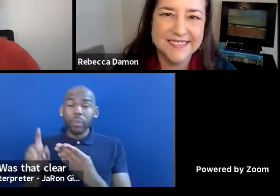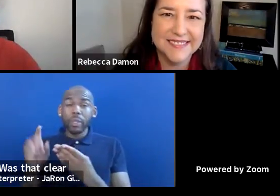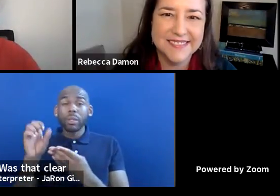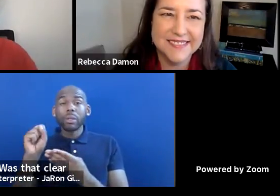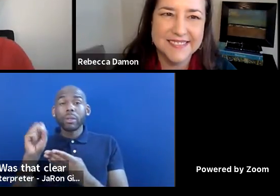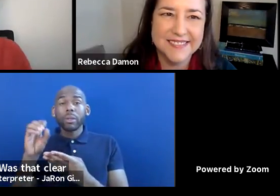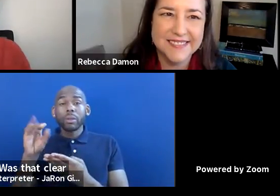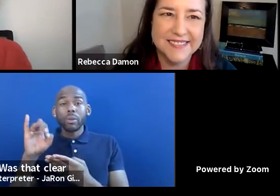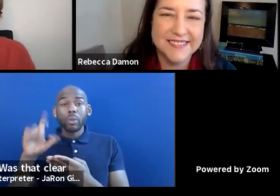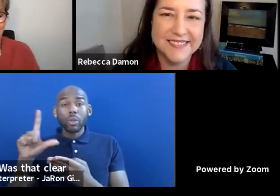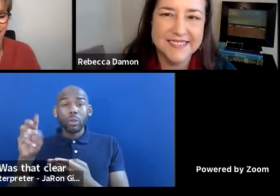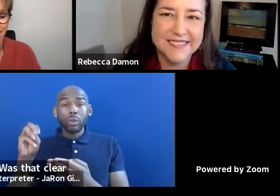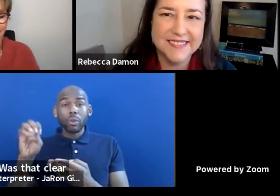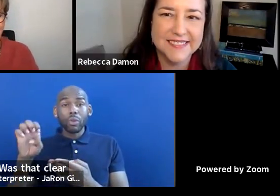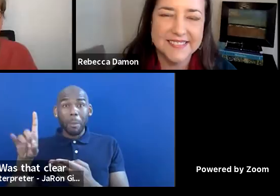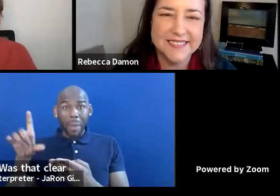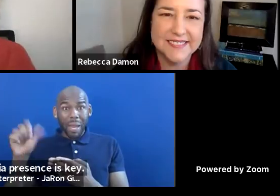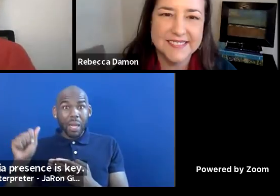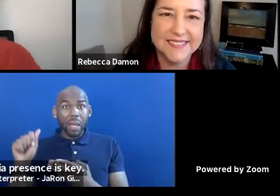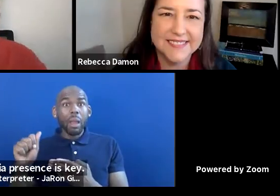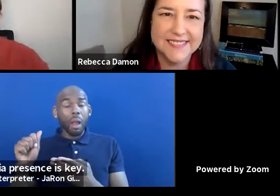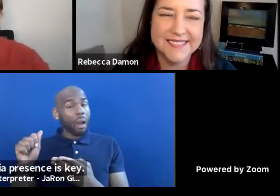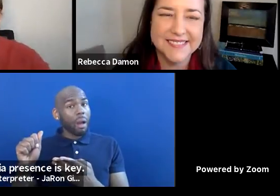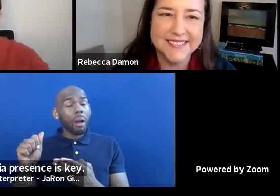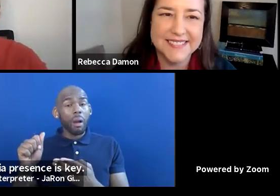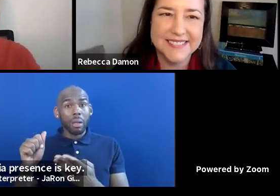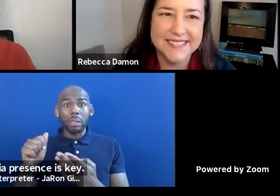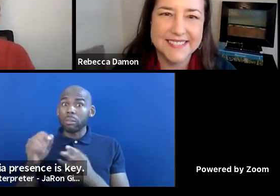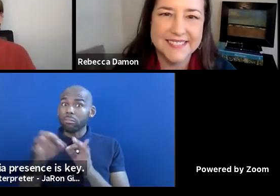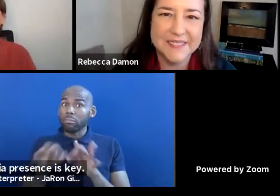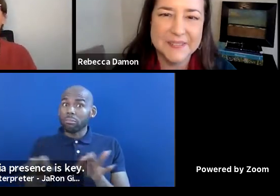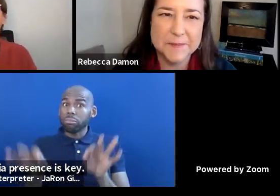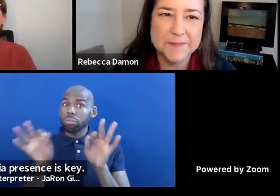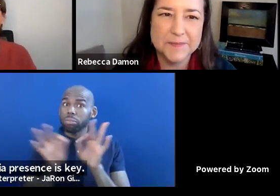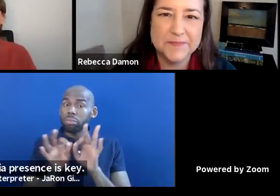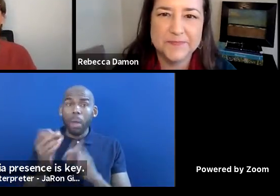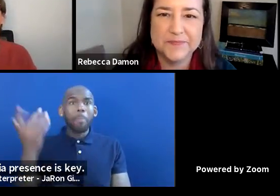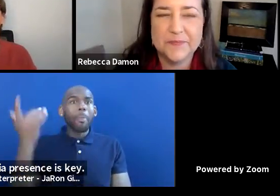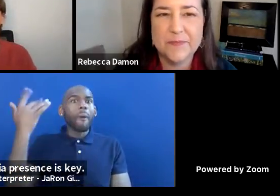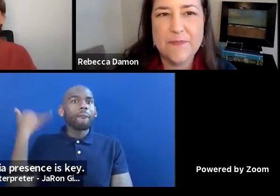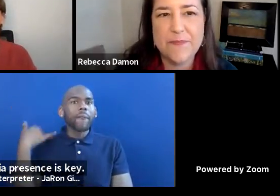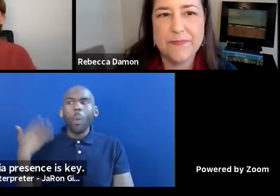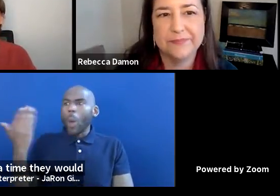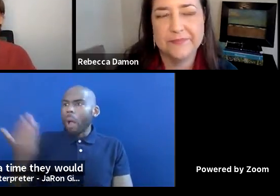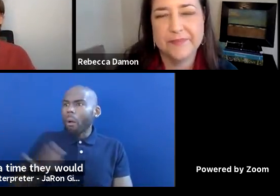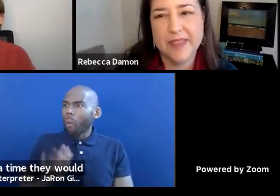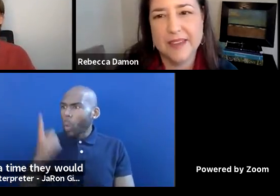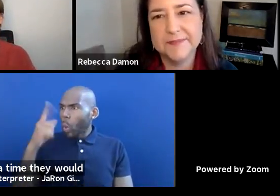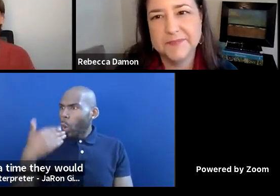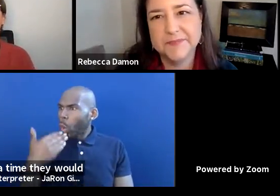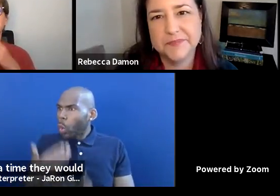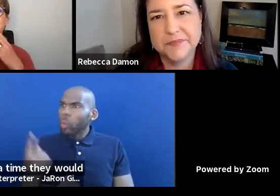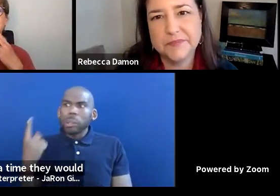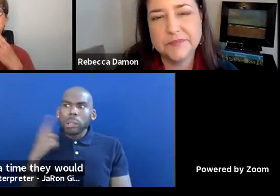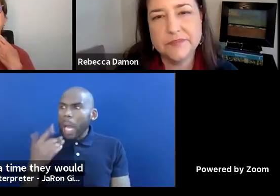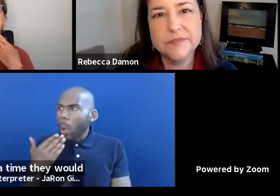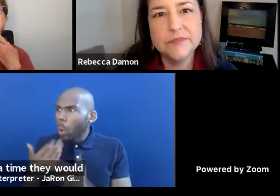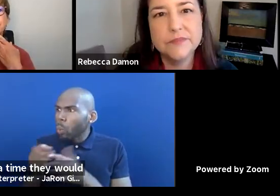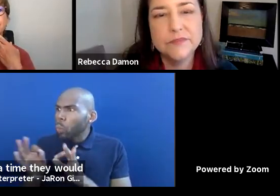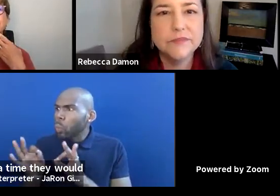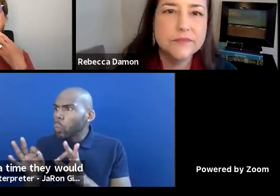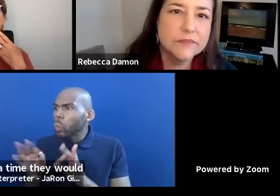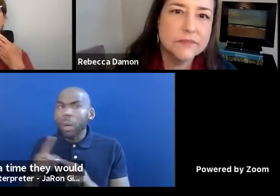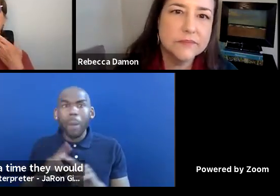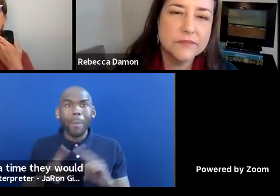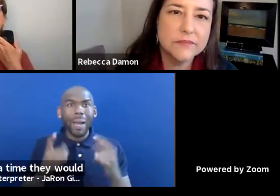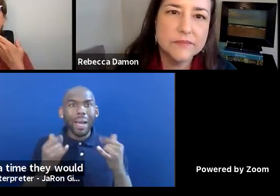time where they would hire you just because you were good and you looked good and you sounded good. A lot of times, companies now, they want your Twitter